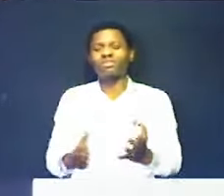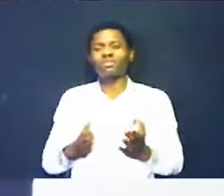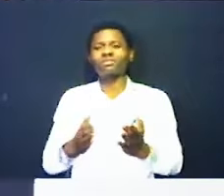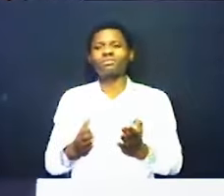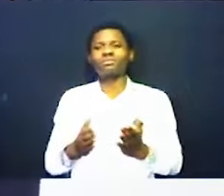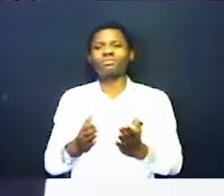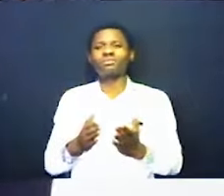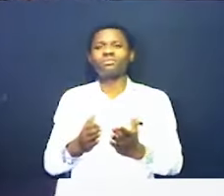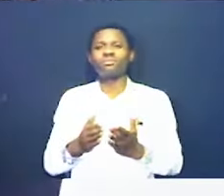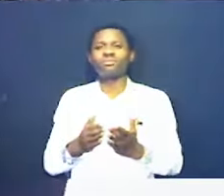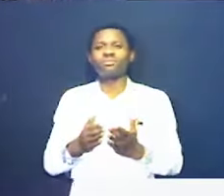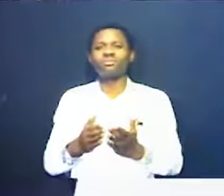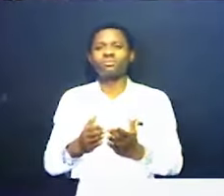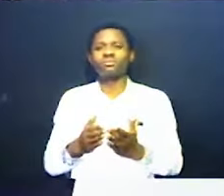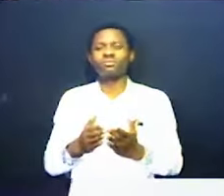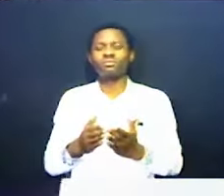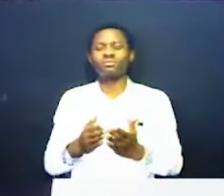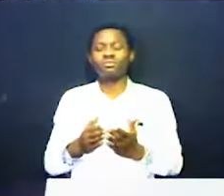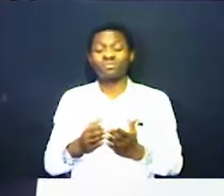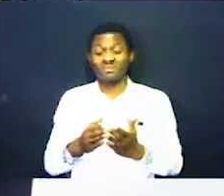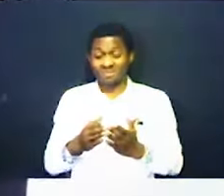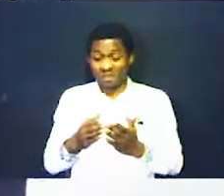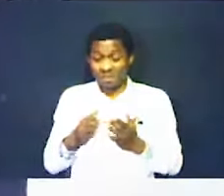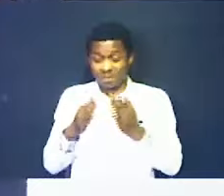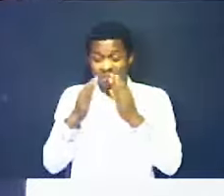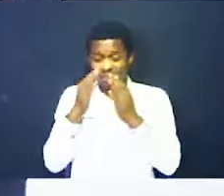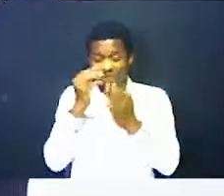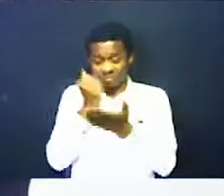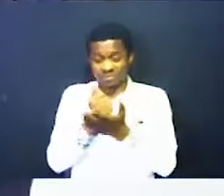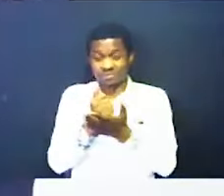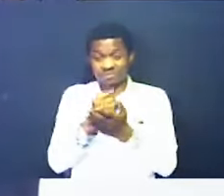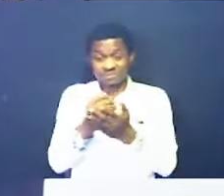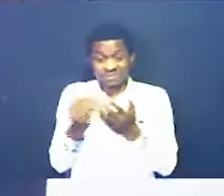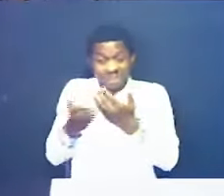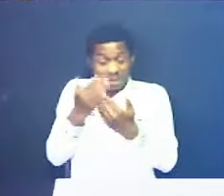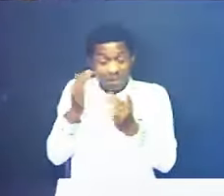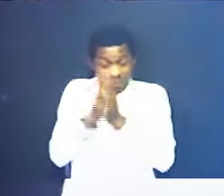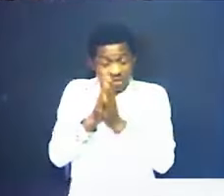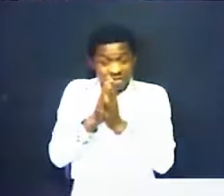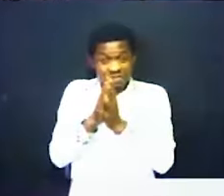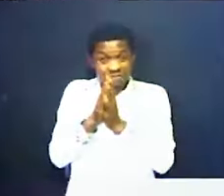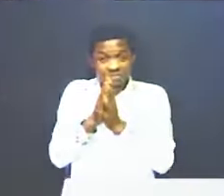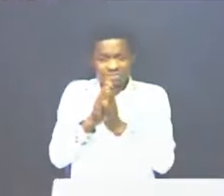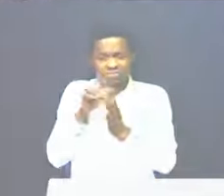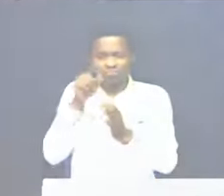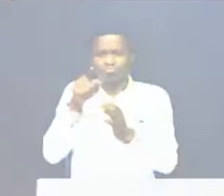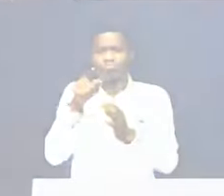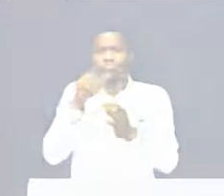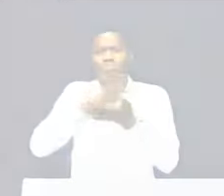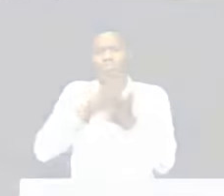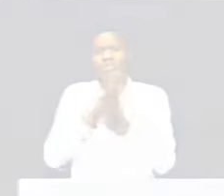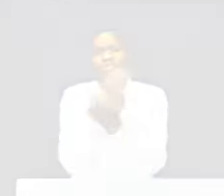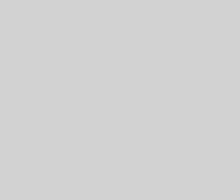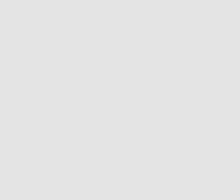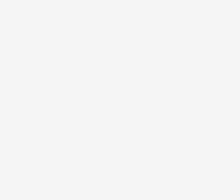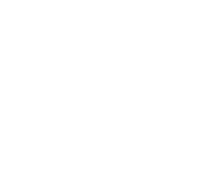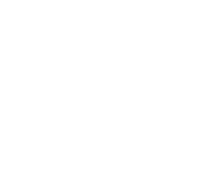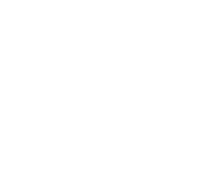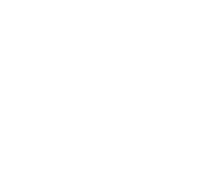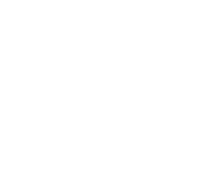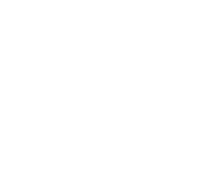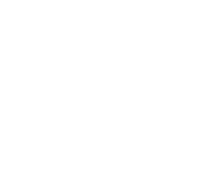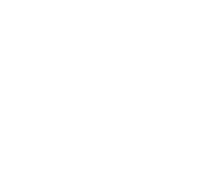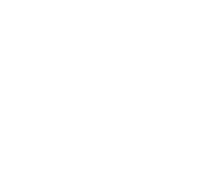Savior. It's a simple prayer. I saved your life.